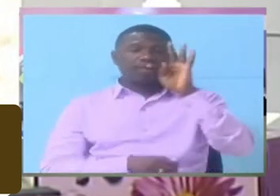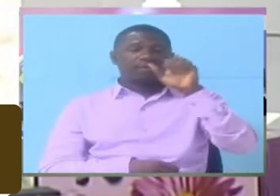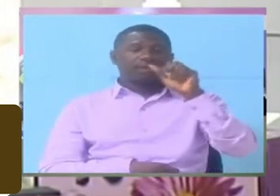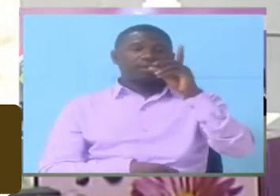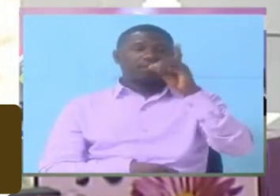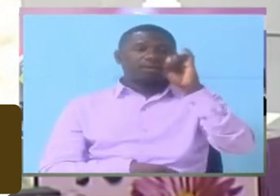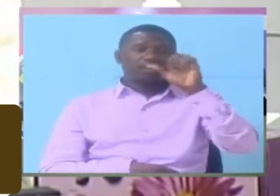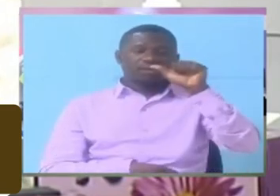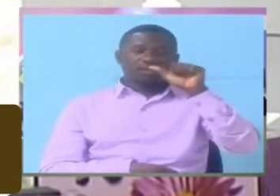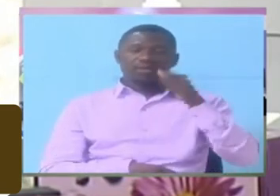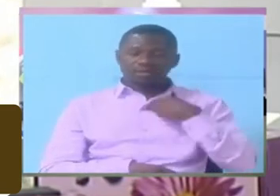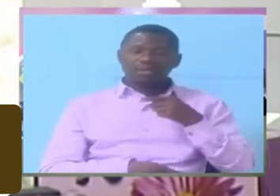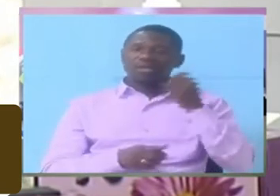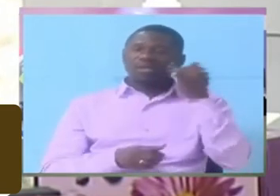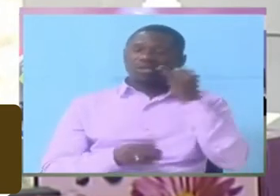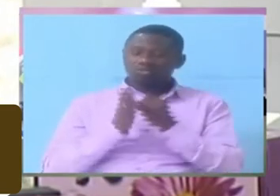on.